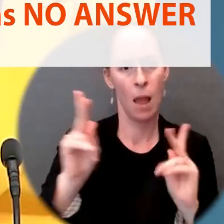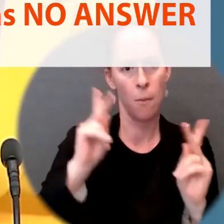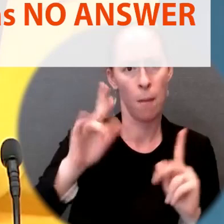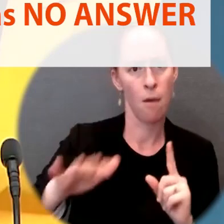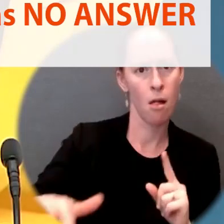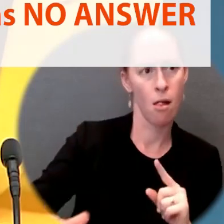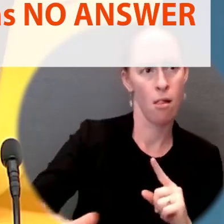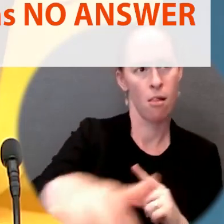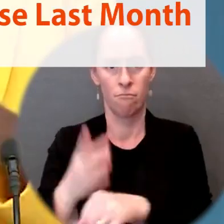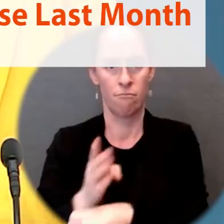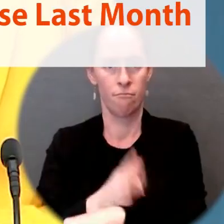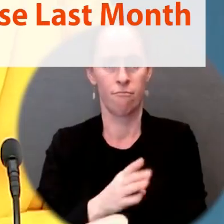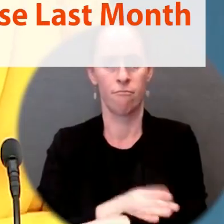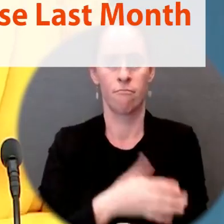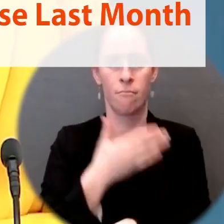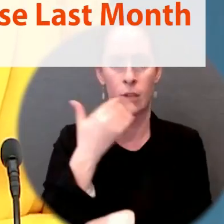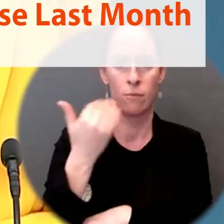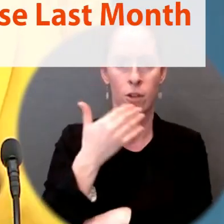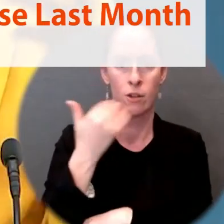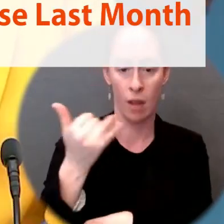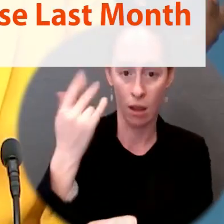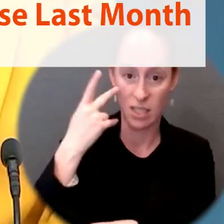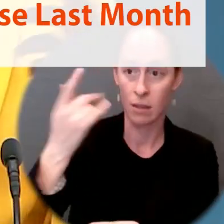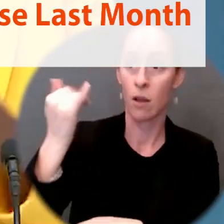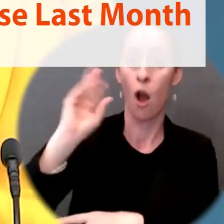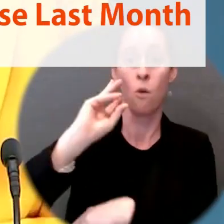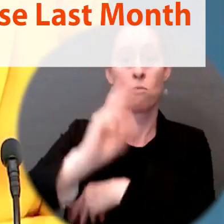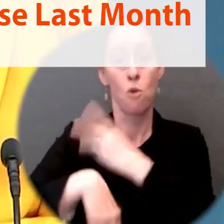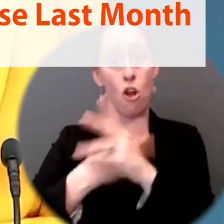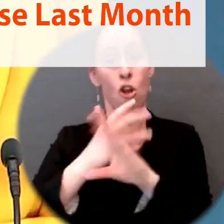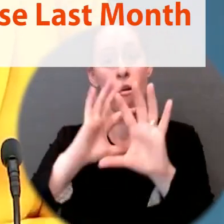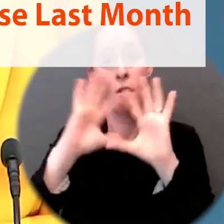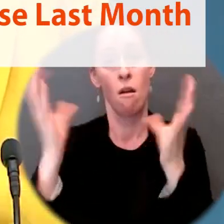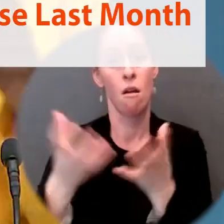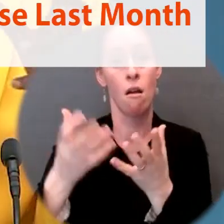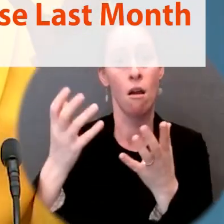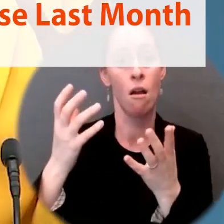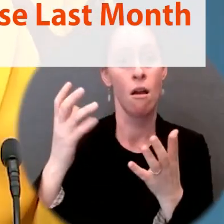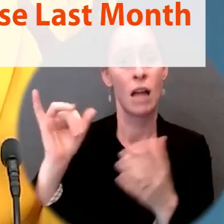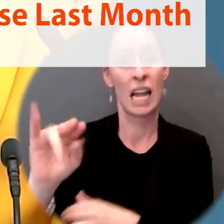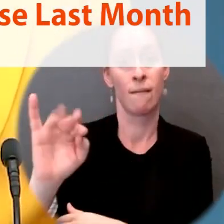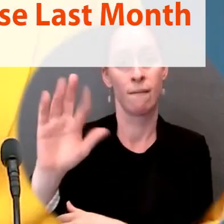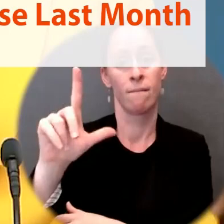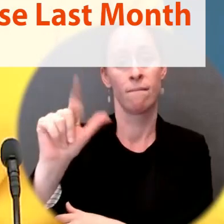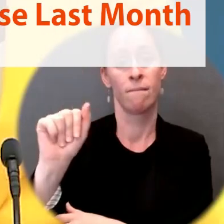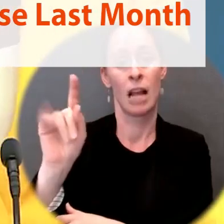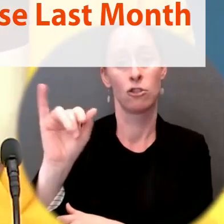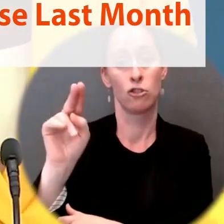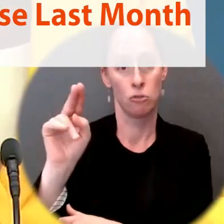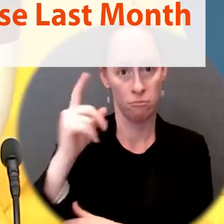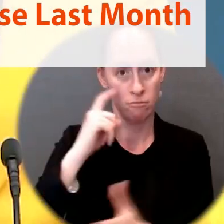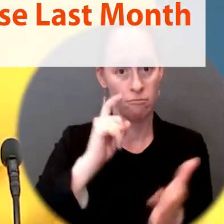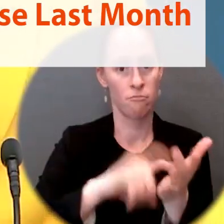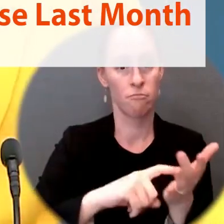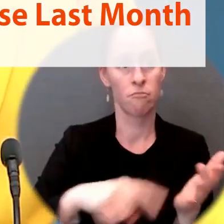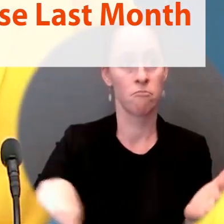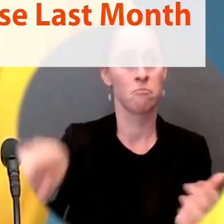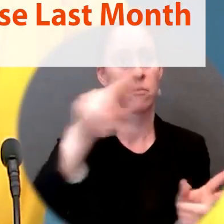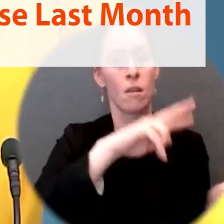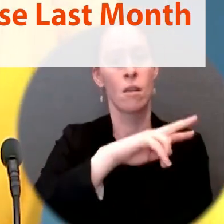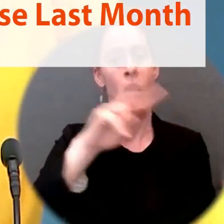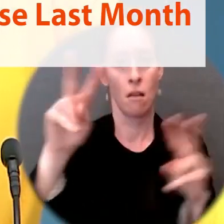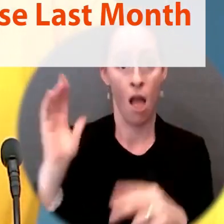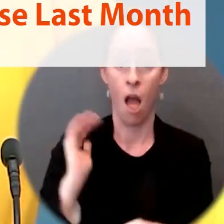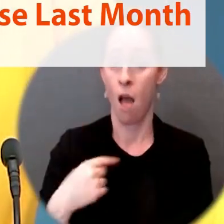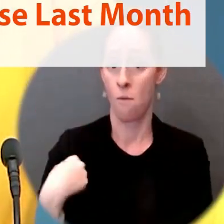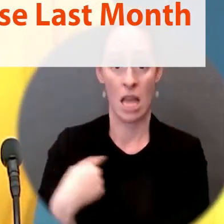for Americans. Down in the U.S. economy, as I just stated moments ago, overall prices have been essentially flat in